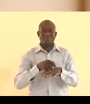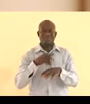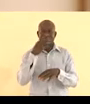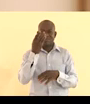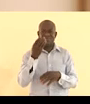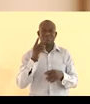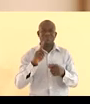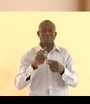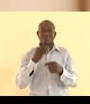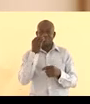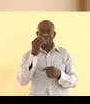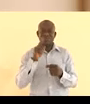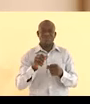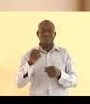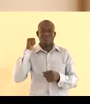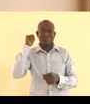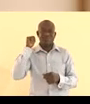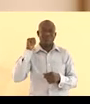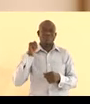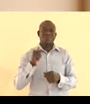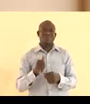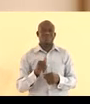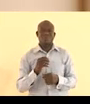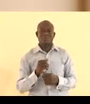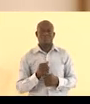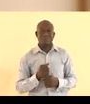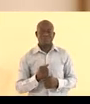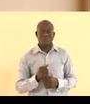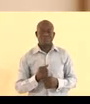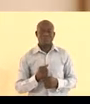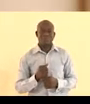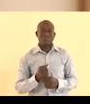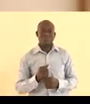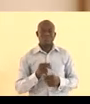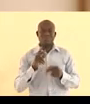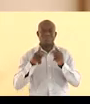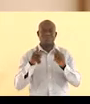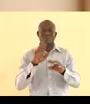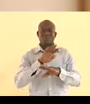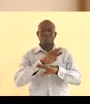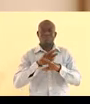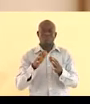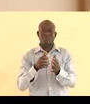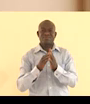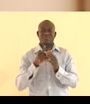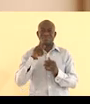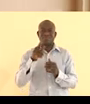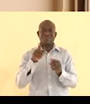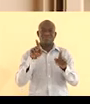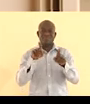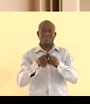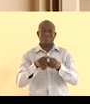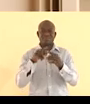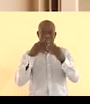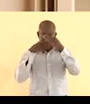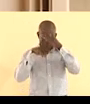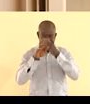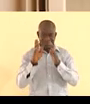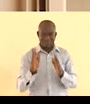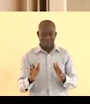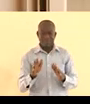speak the truth, you're bound to suffer rejection. You won't have the acceptance that is required. And so as a